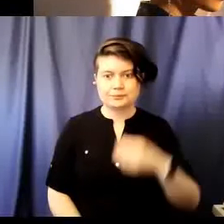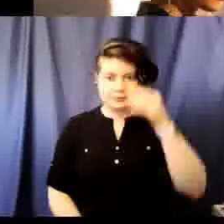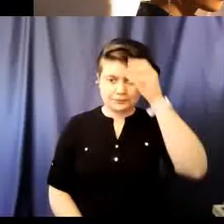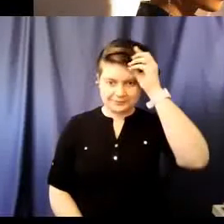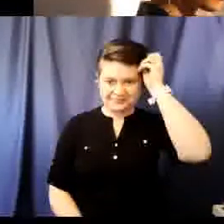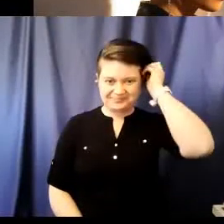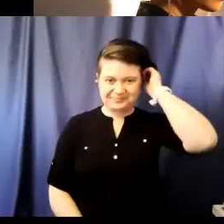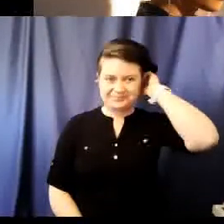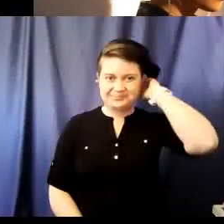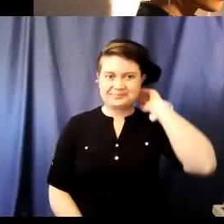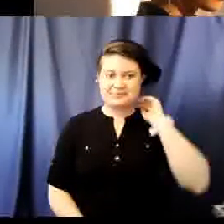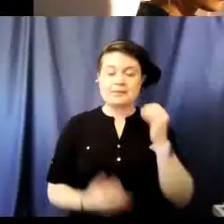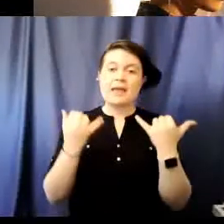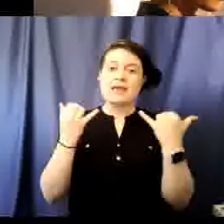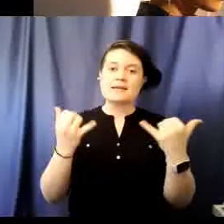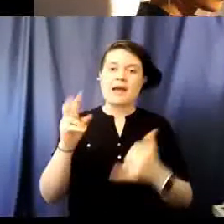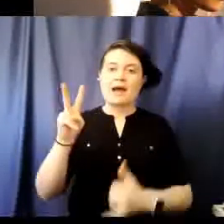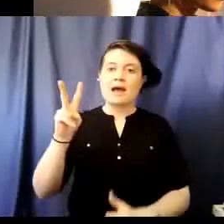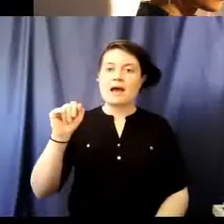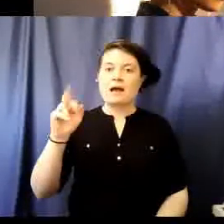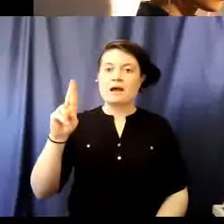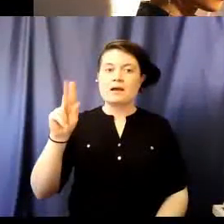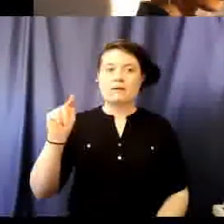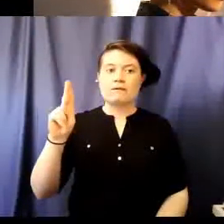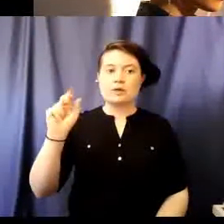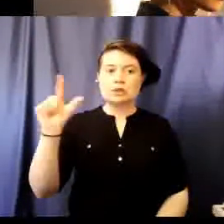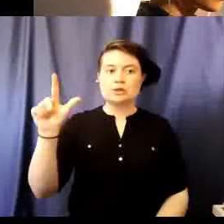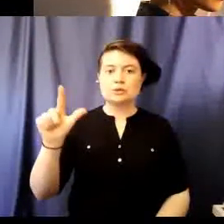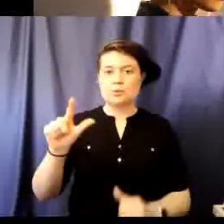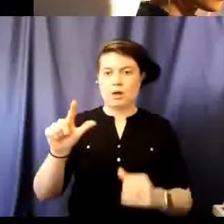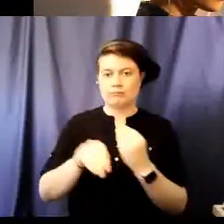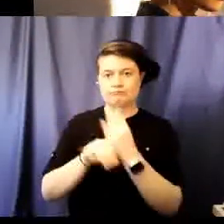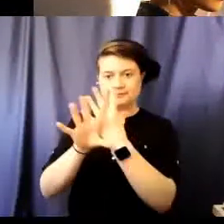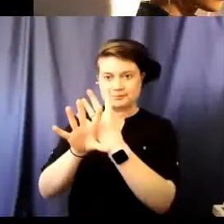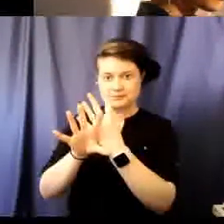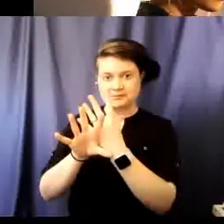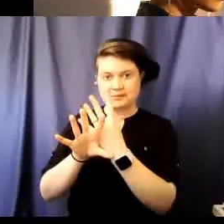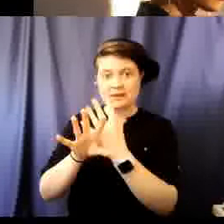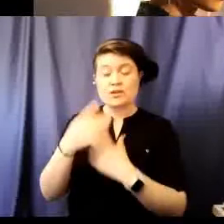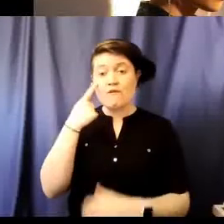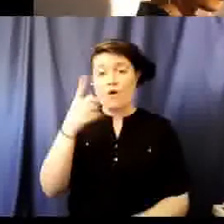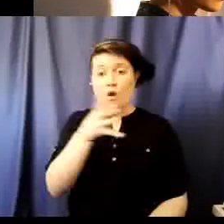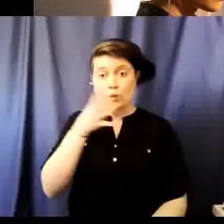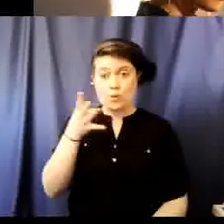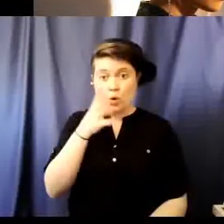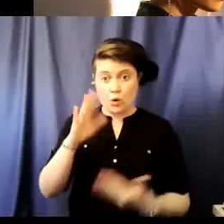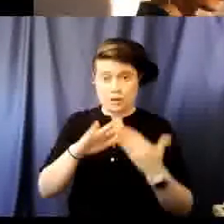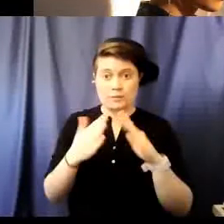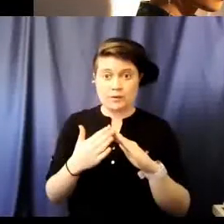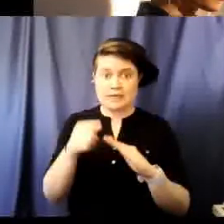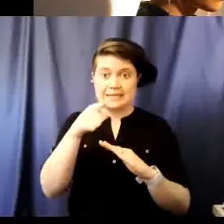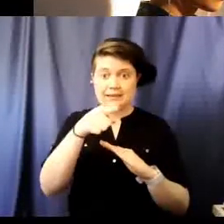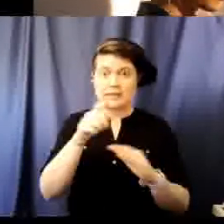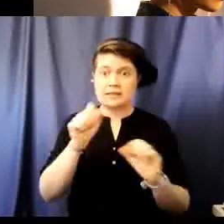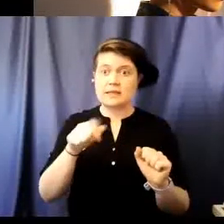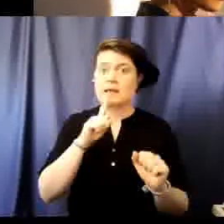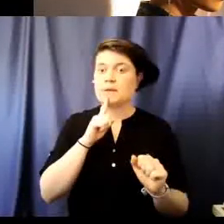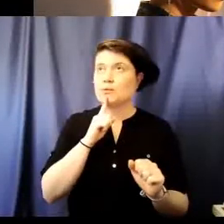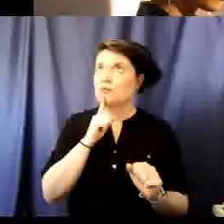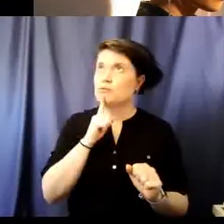And so now we have virtual platforms. Particularly for rural communities, virtual services can be a